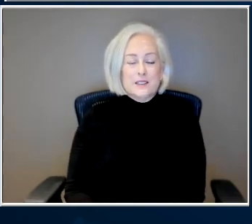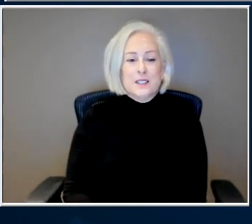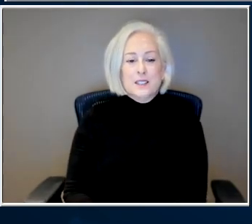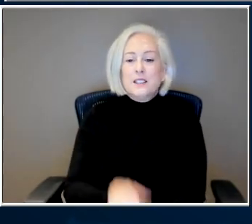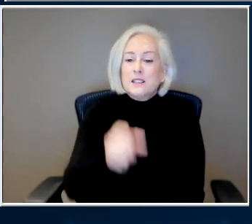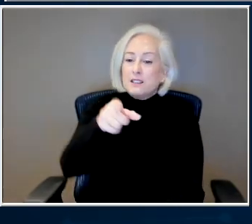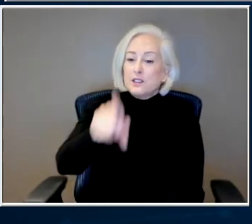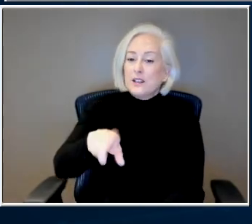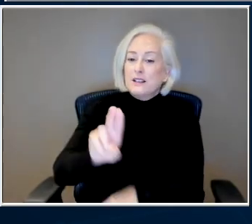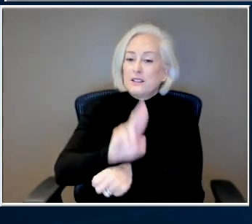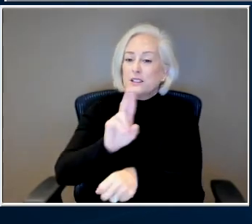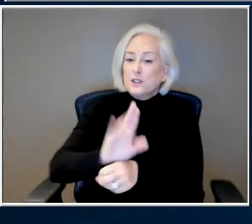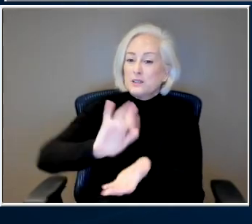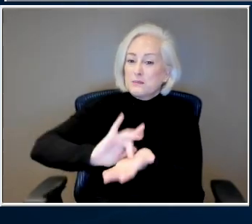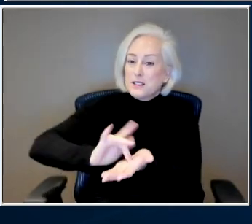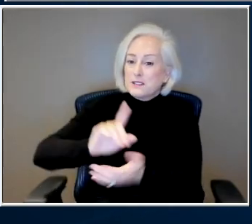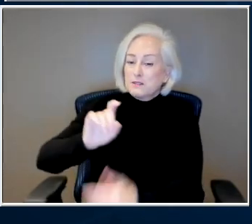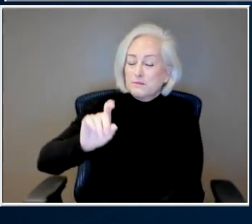medications?